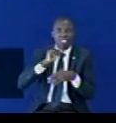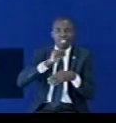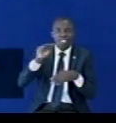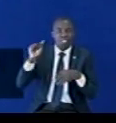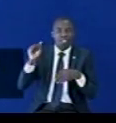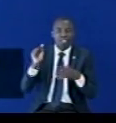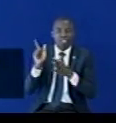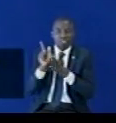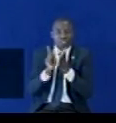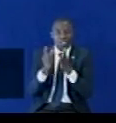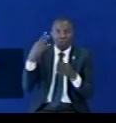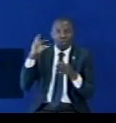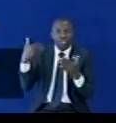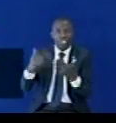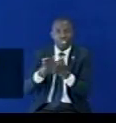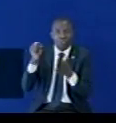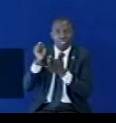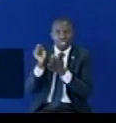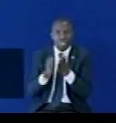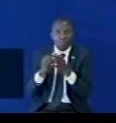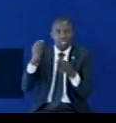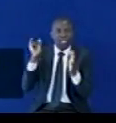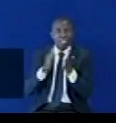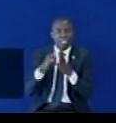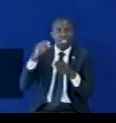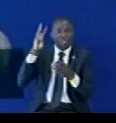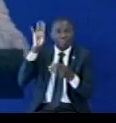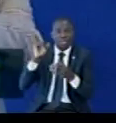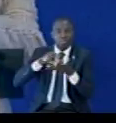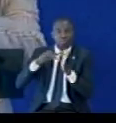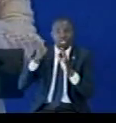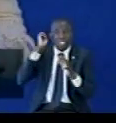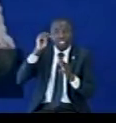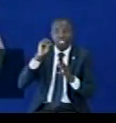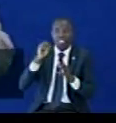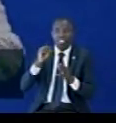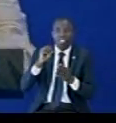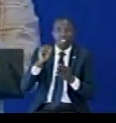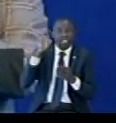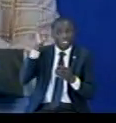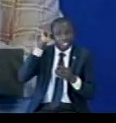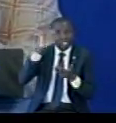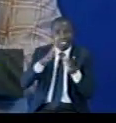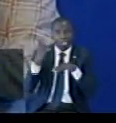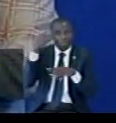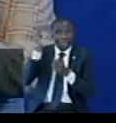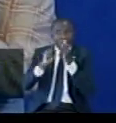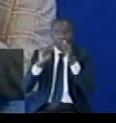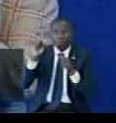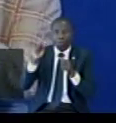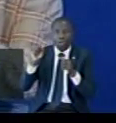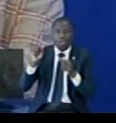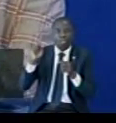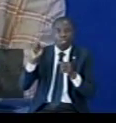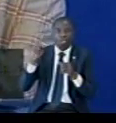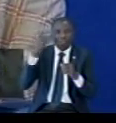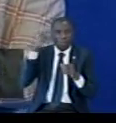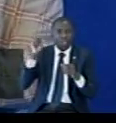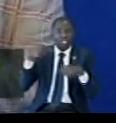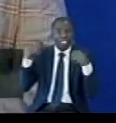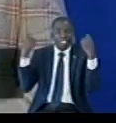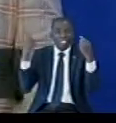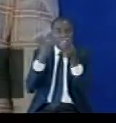death, he died for us, died for you, died for me, died for everyone, for the redemption of the